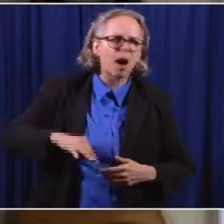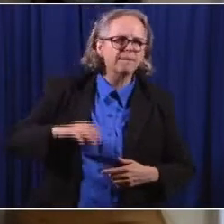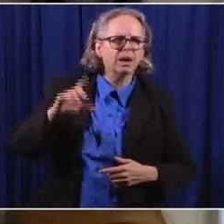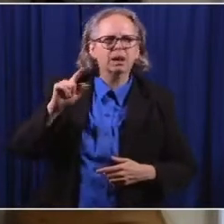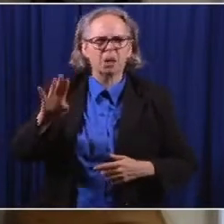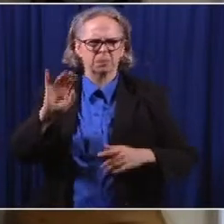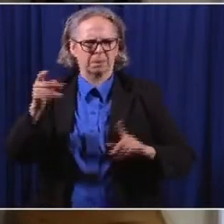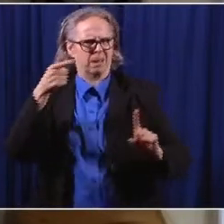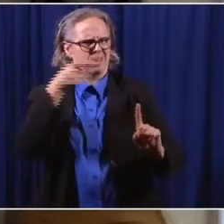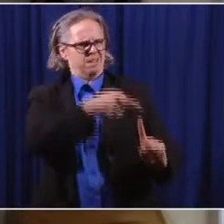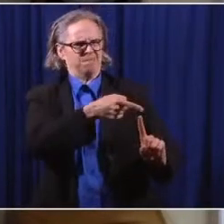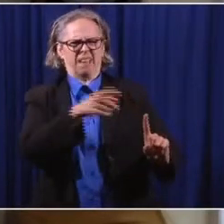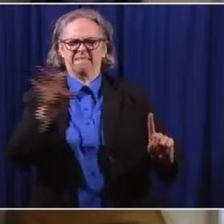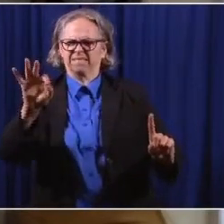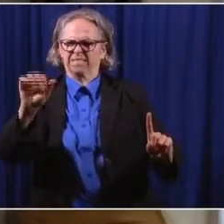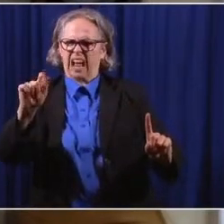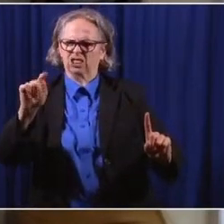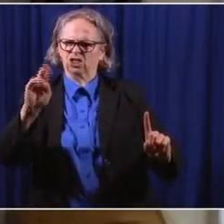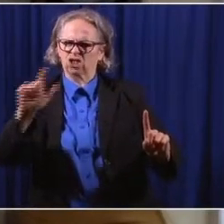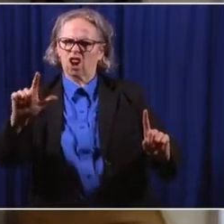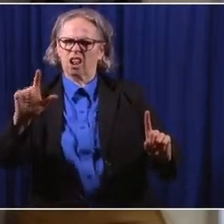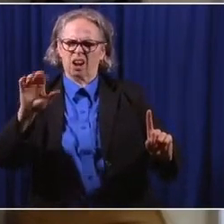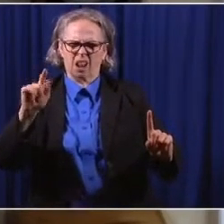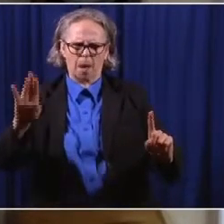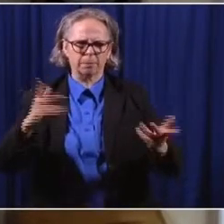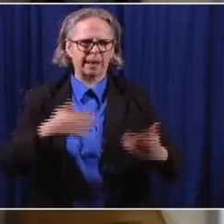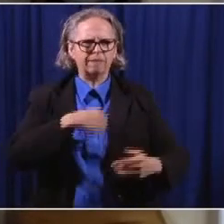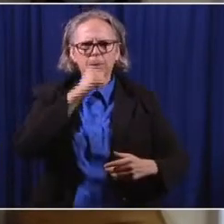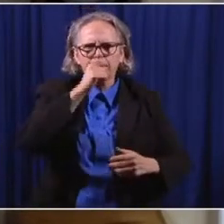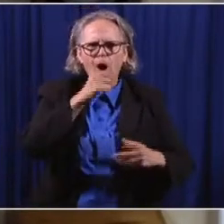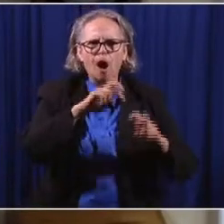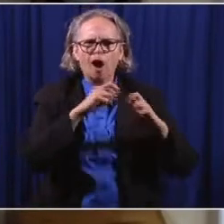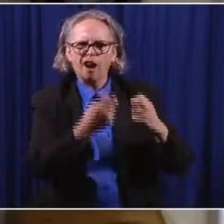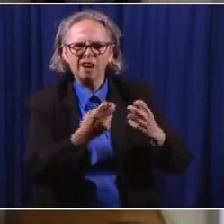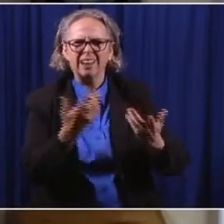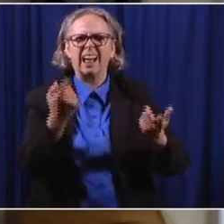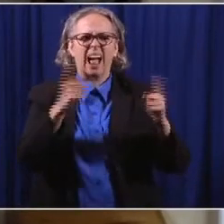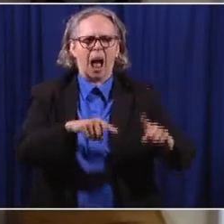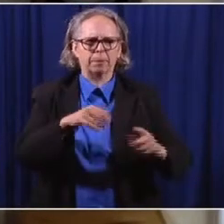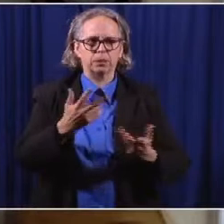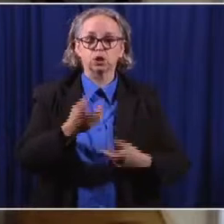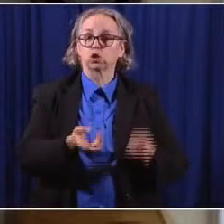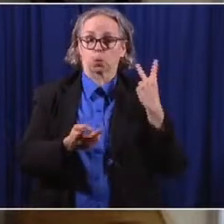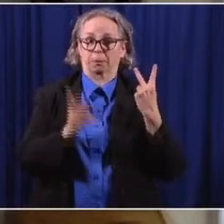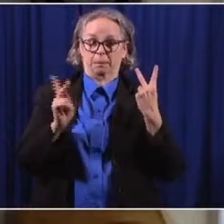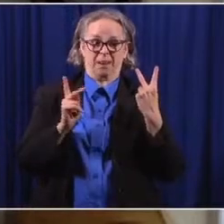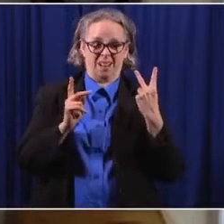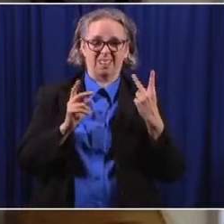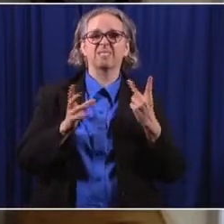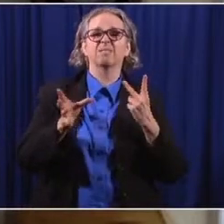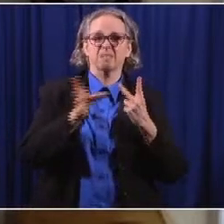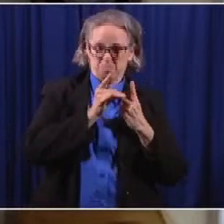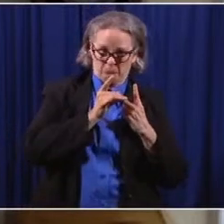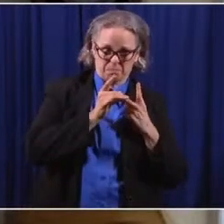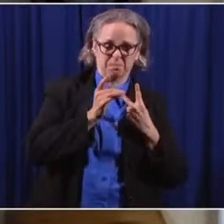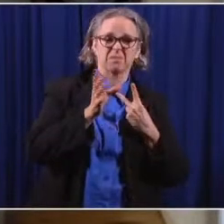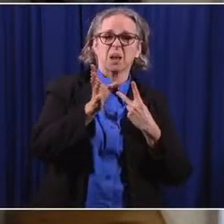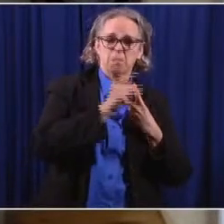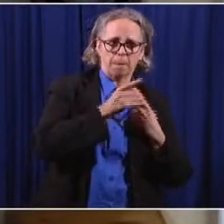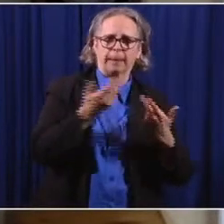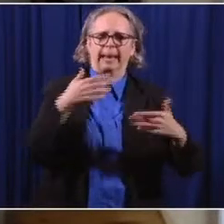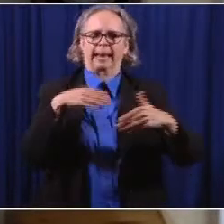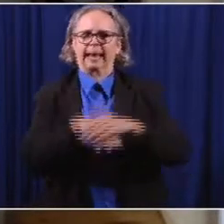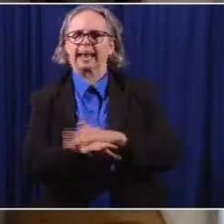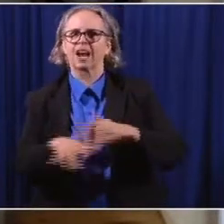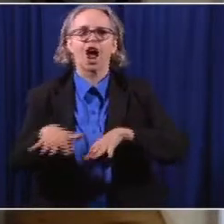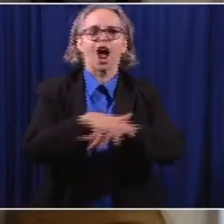bar. In this case, 2 people visited the club while they were contagious. Since then, employees, other members, and